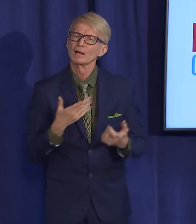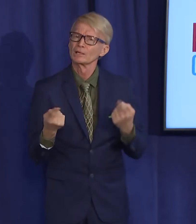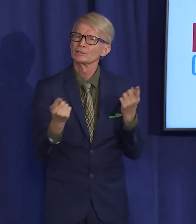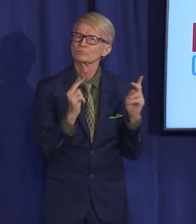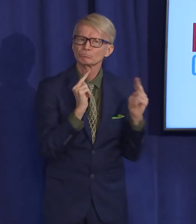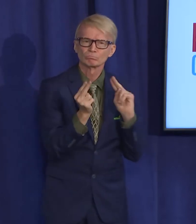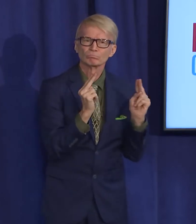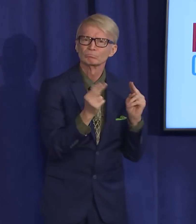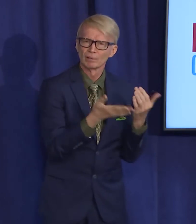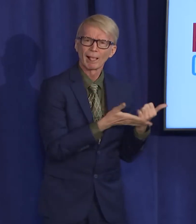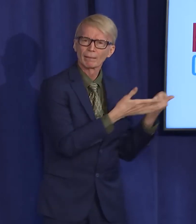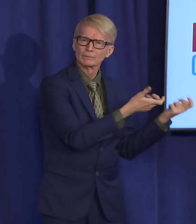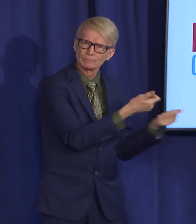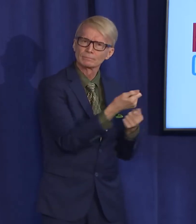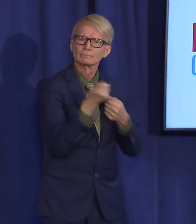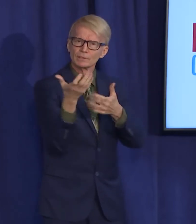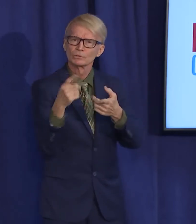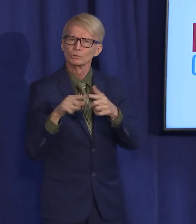them call